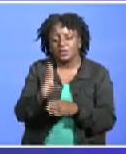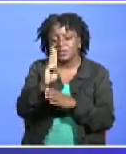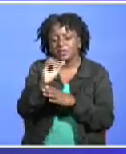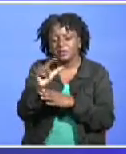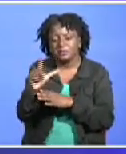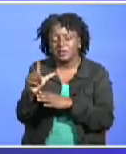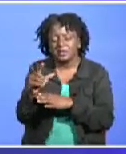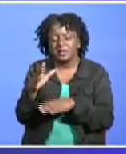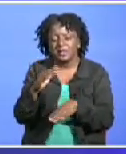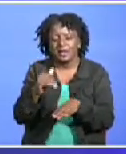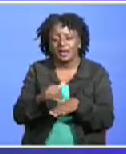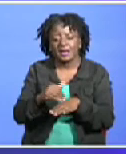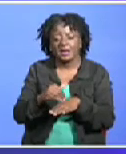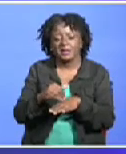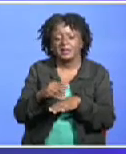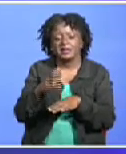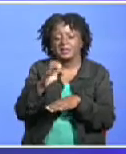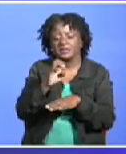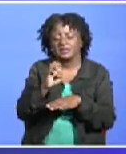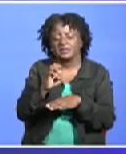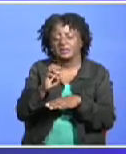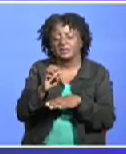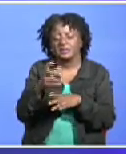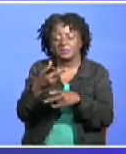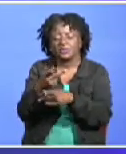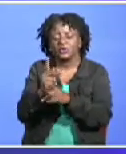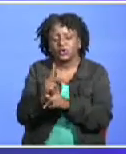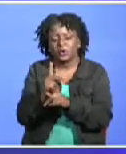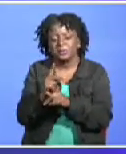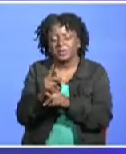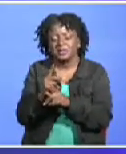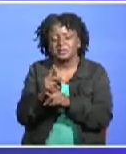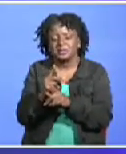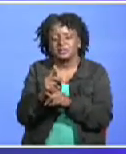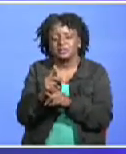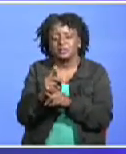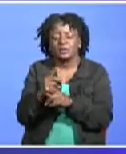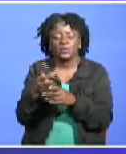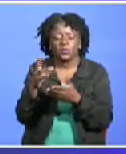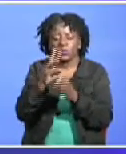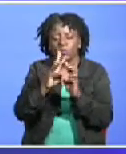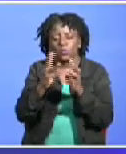eProcurement and Suppliers Registry website, suppliers.gov.bs.